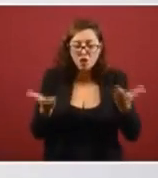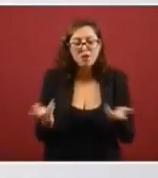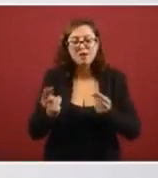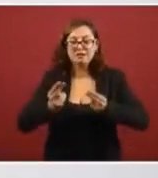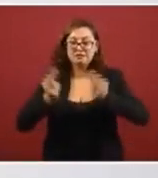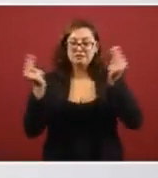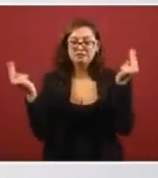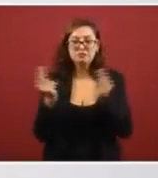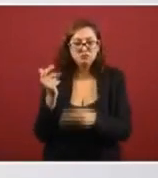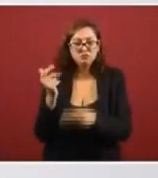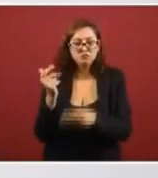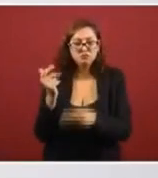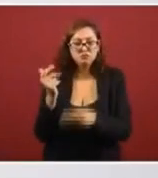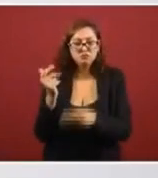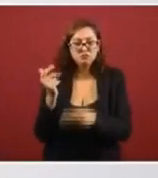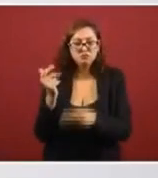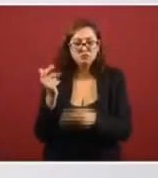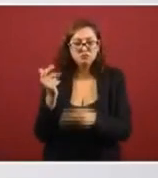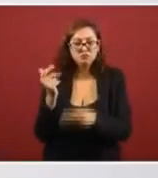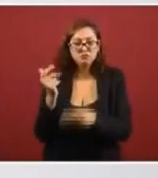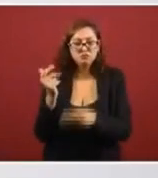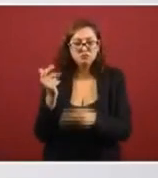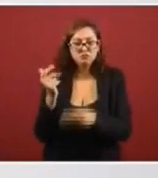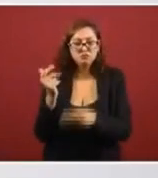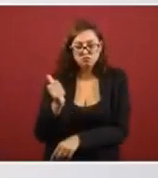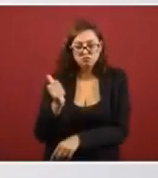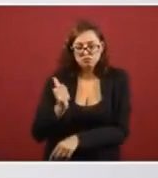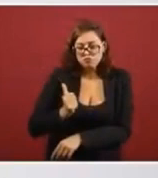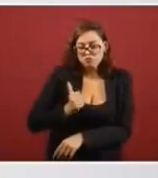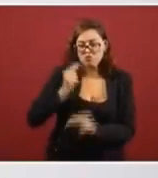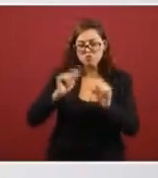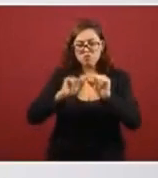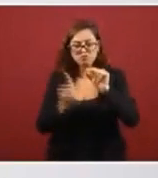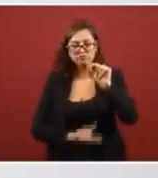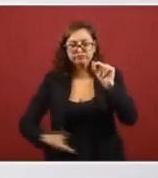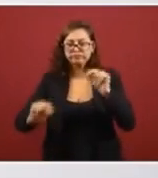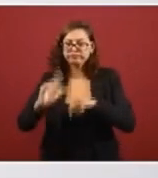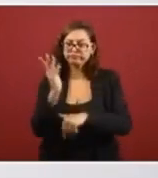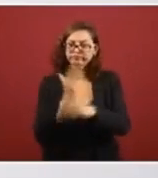and potential for the country